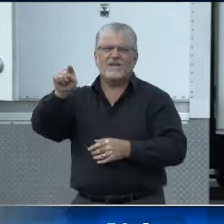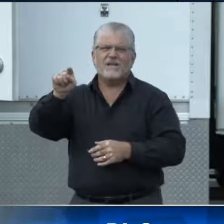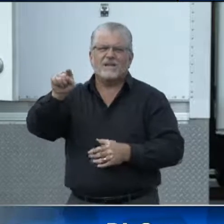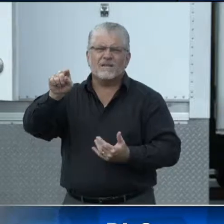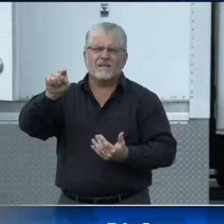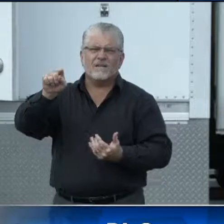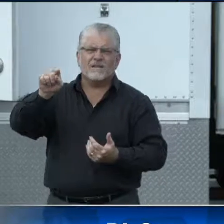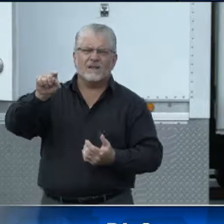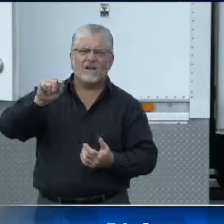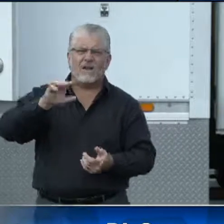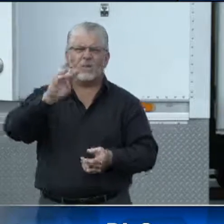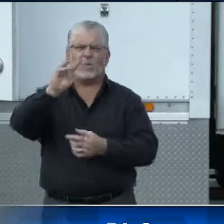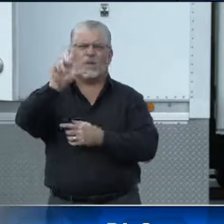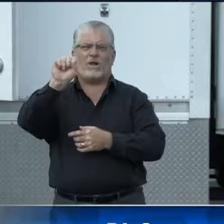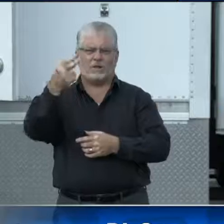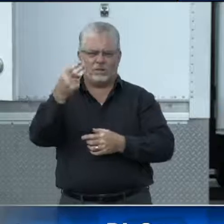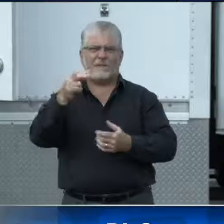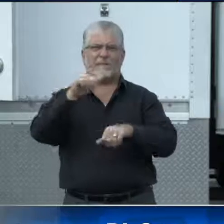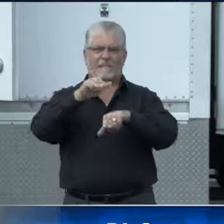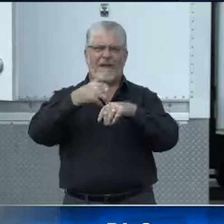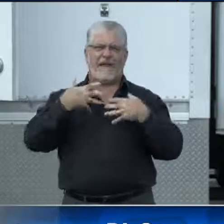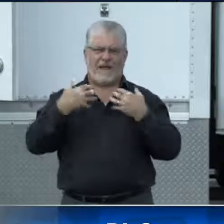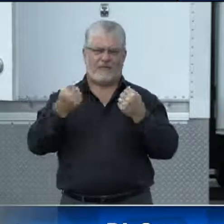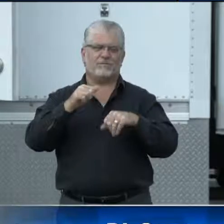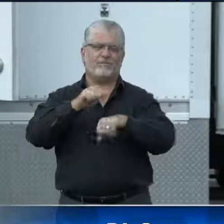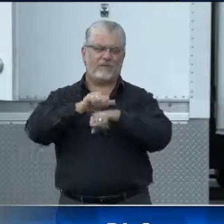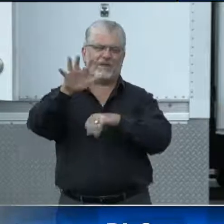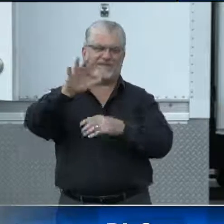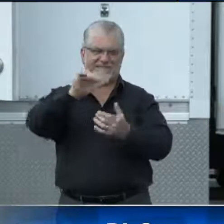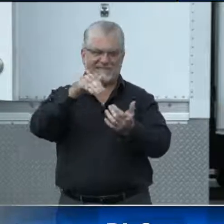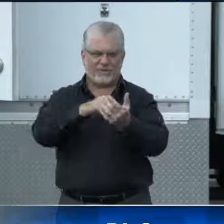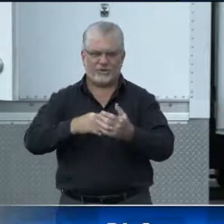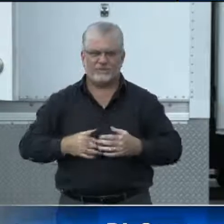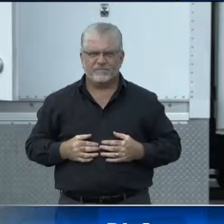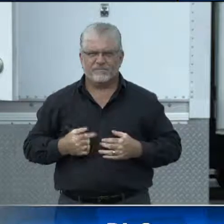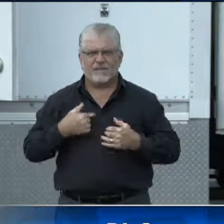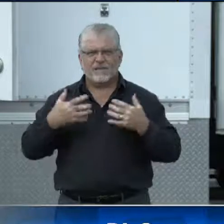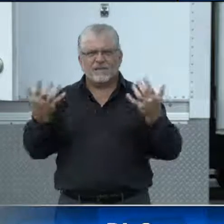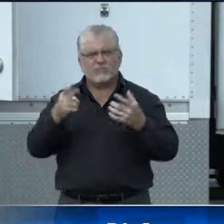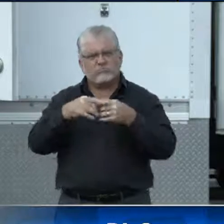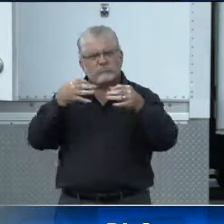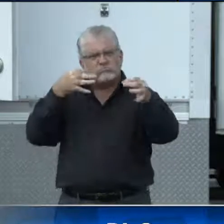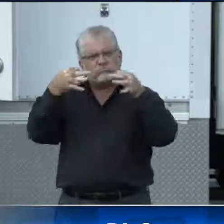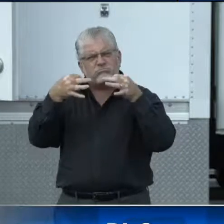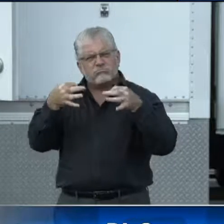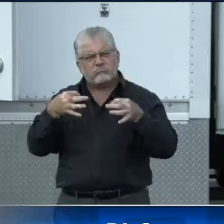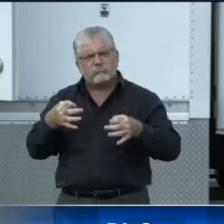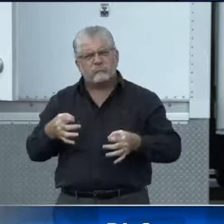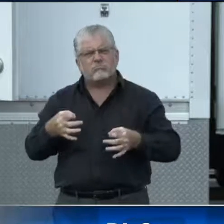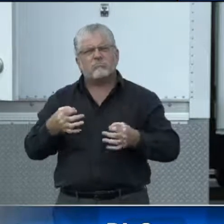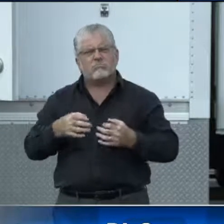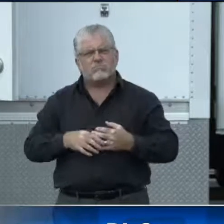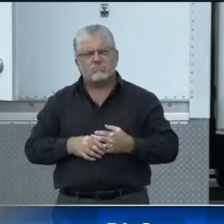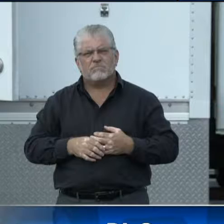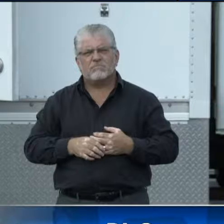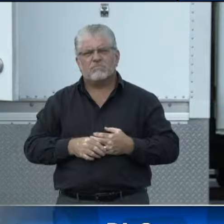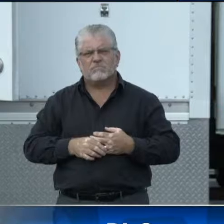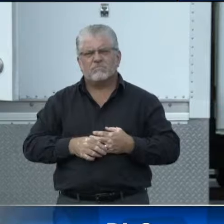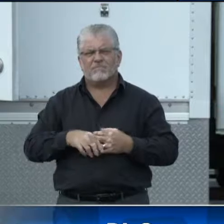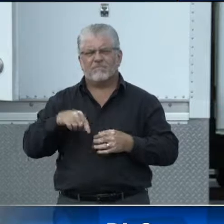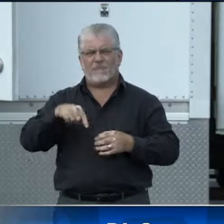I am here along with our CEO, Jackie Concepcion. I'm here to discuss the process of COVID-19 test